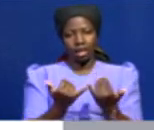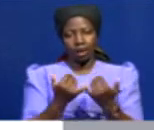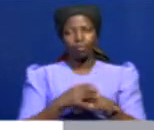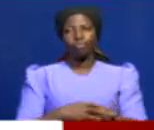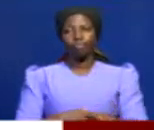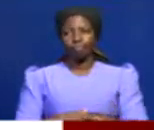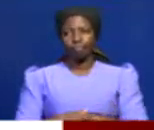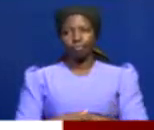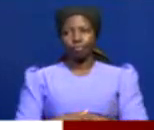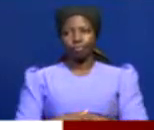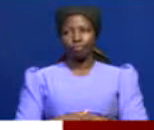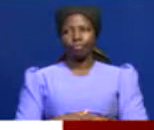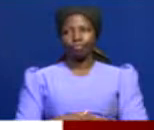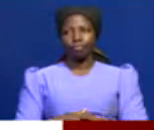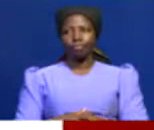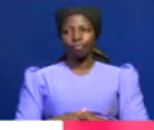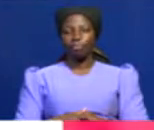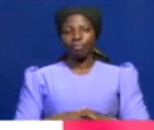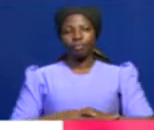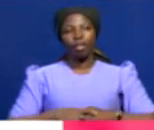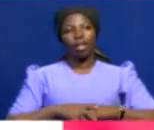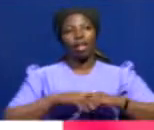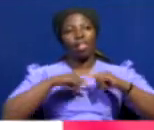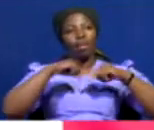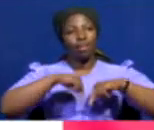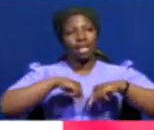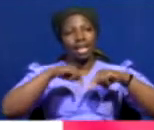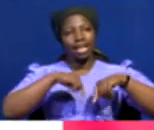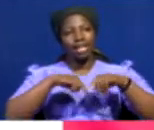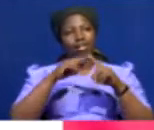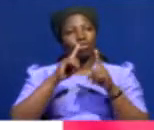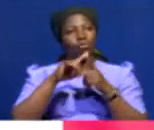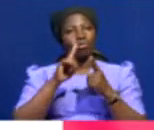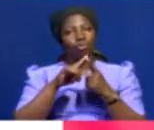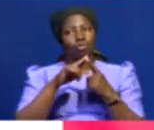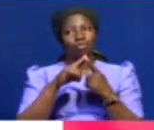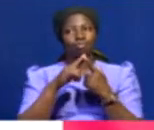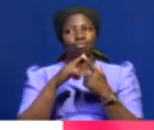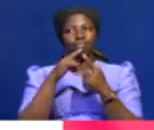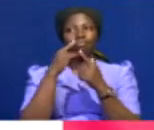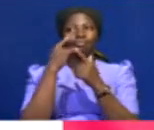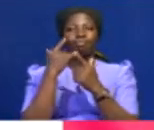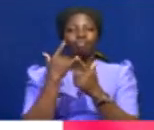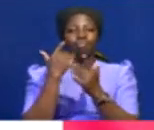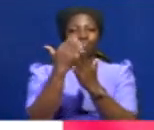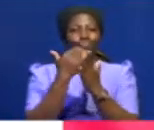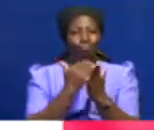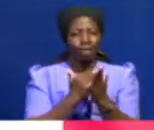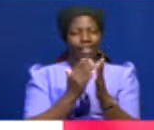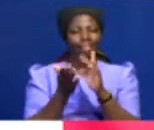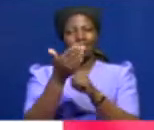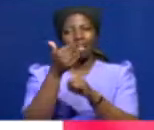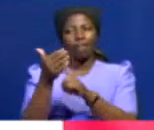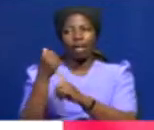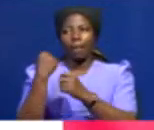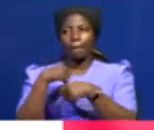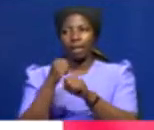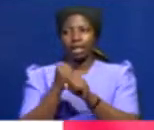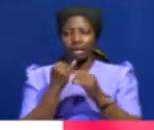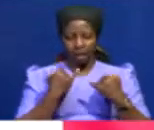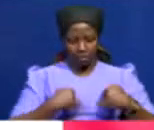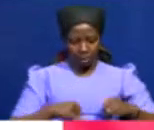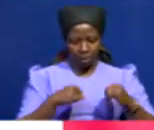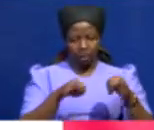of us today to take stock of the achievements made in the implementation of the protocol by